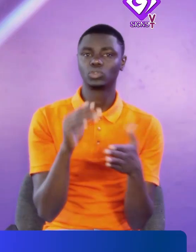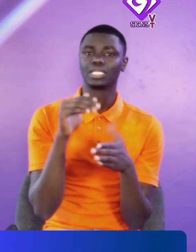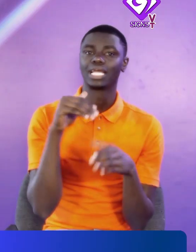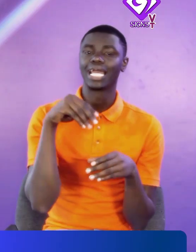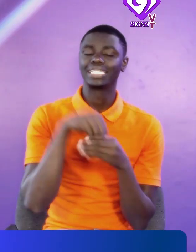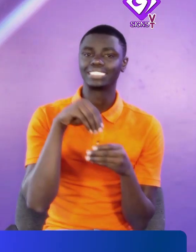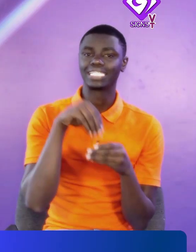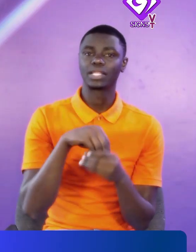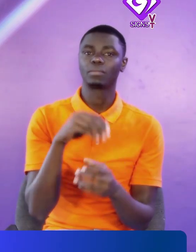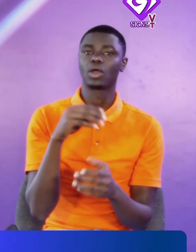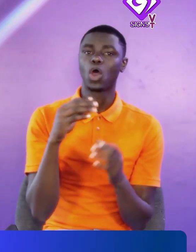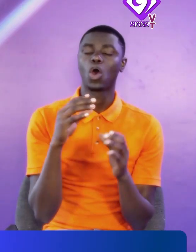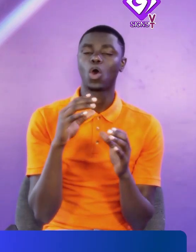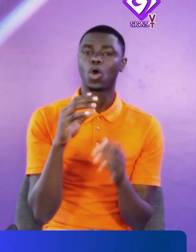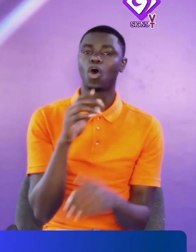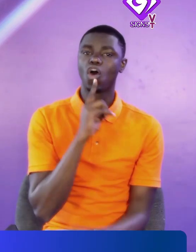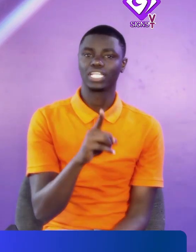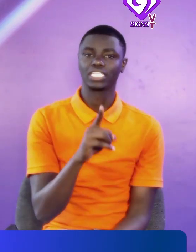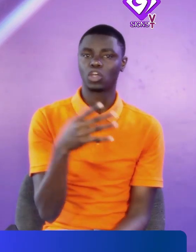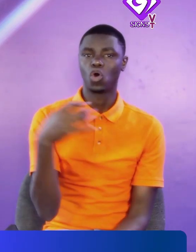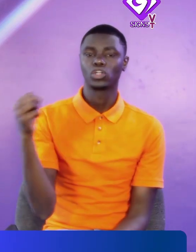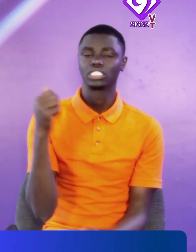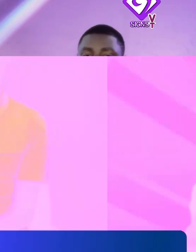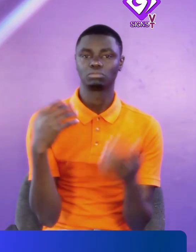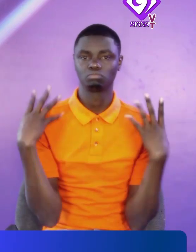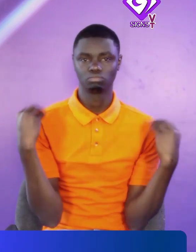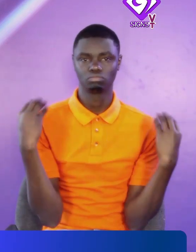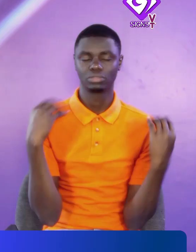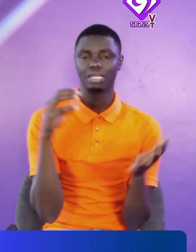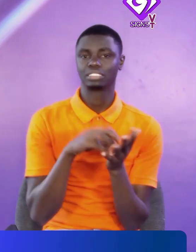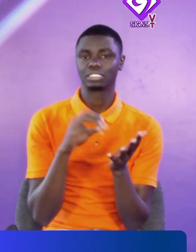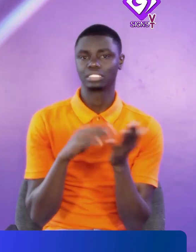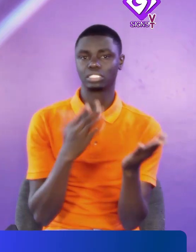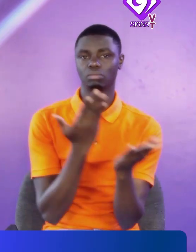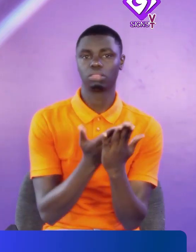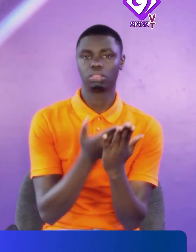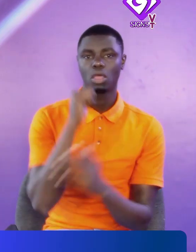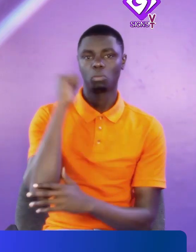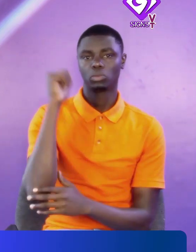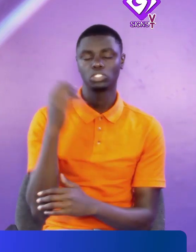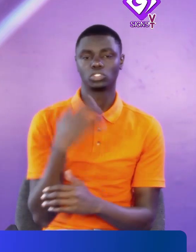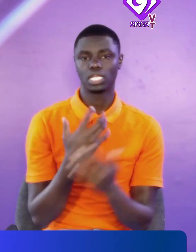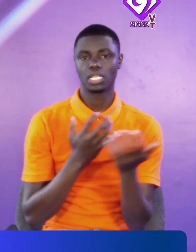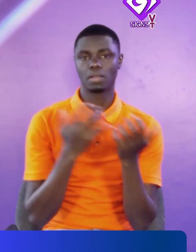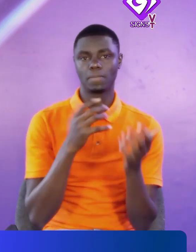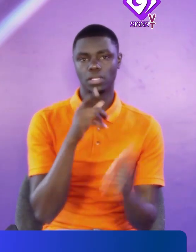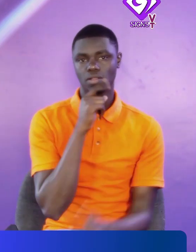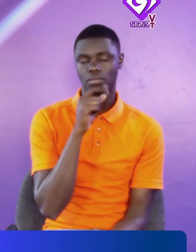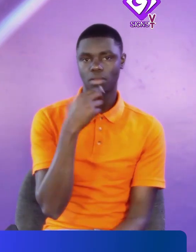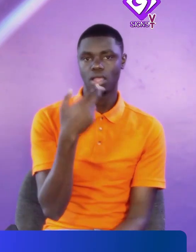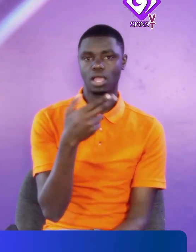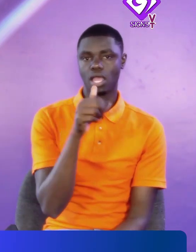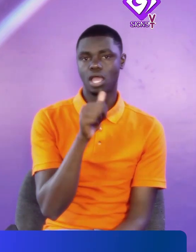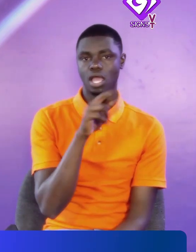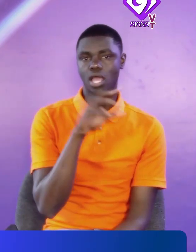conservatory orders halting the exercise following a petition filed by politician and businessman Harun Mwau. Let's take a